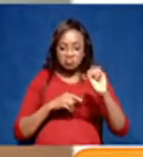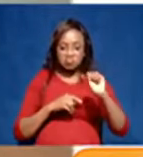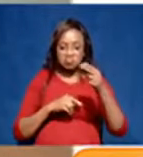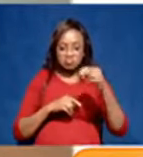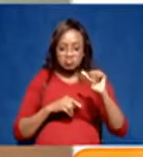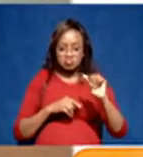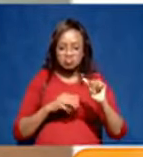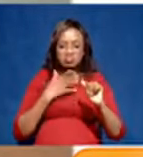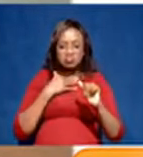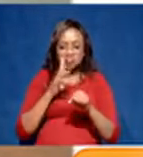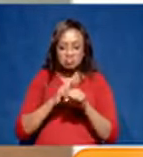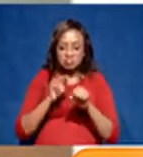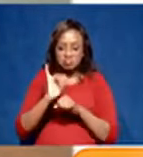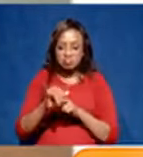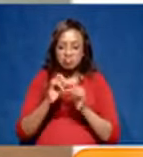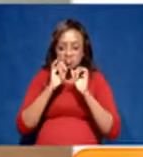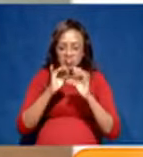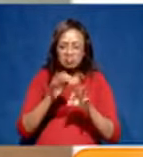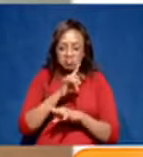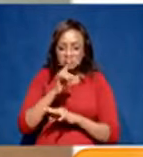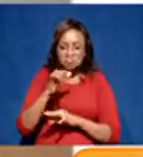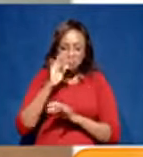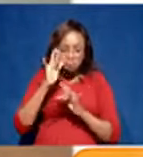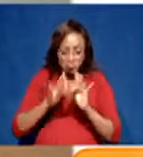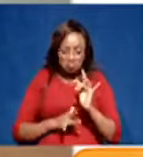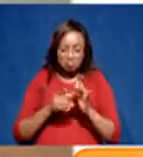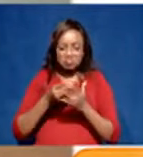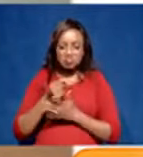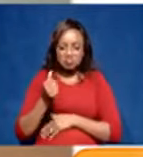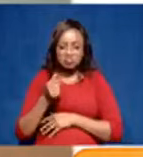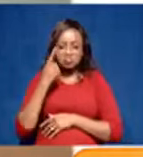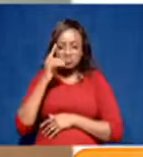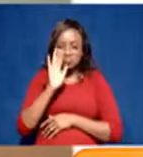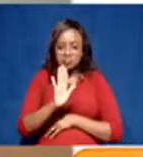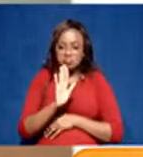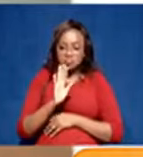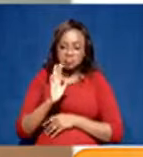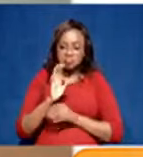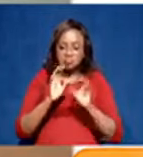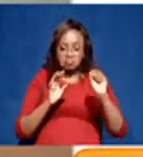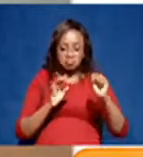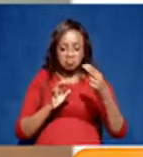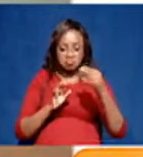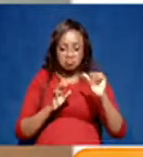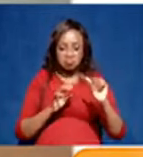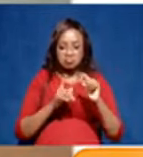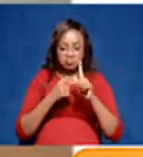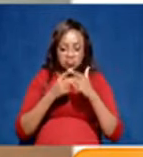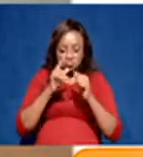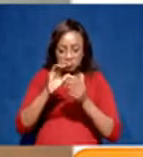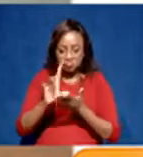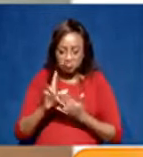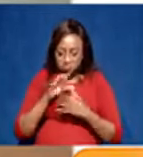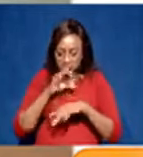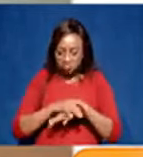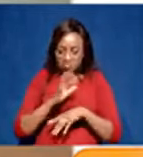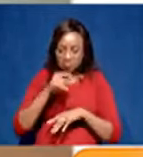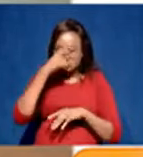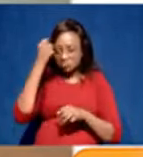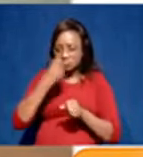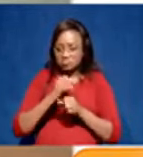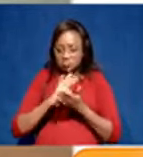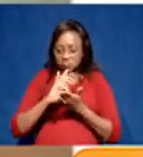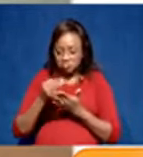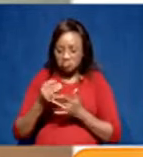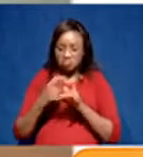on that. That should you not be able to pay for your SHA right away, you can borrow money from Hustler Fund and pay for your